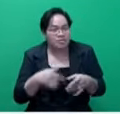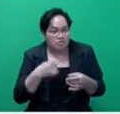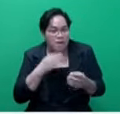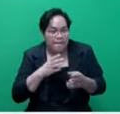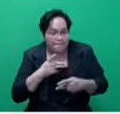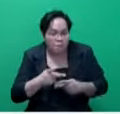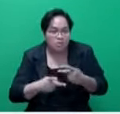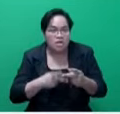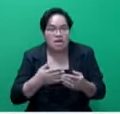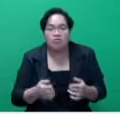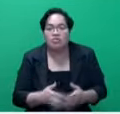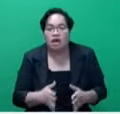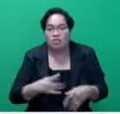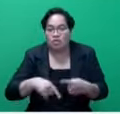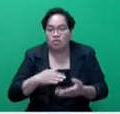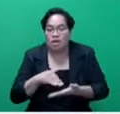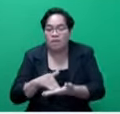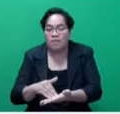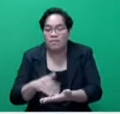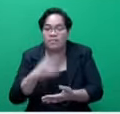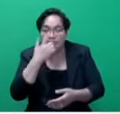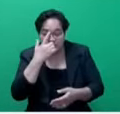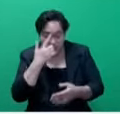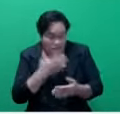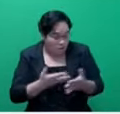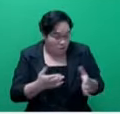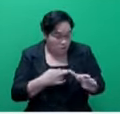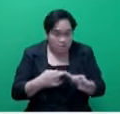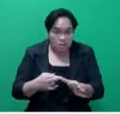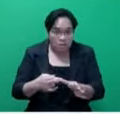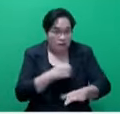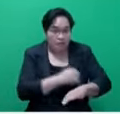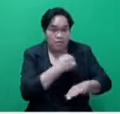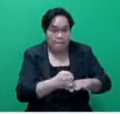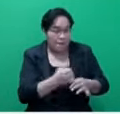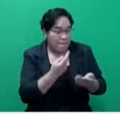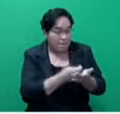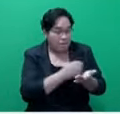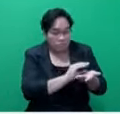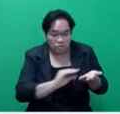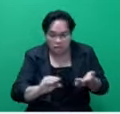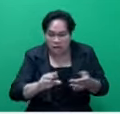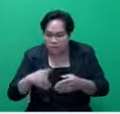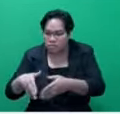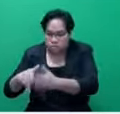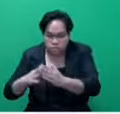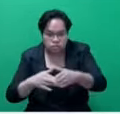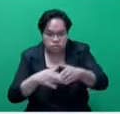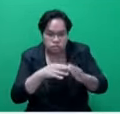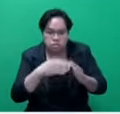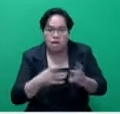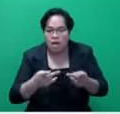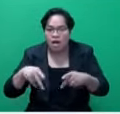implemented. Mr. Speaker, sir, in response to our government's incentive to increase residential construction, the Ministry